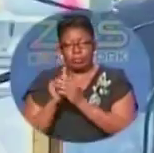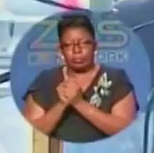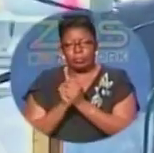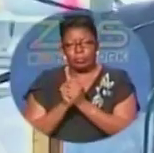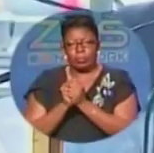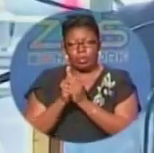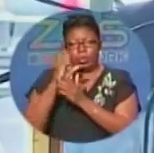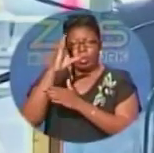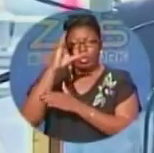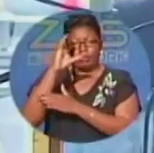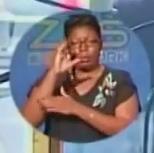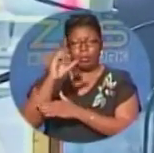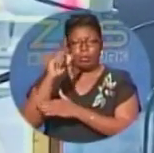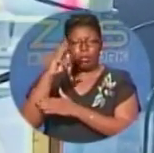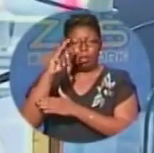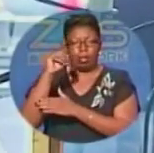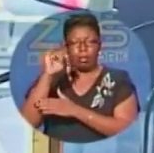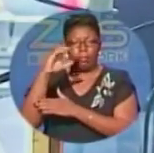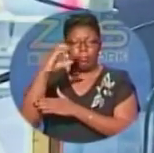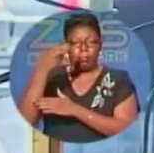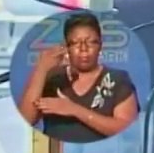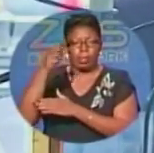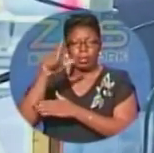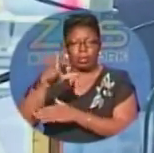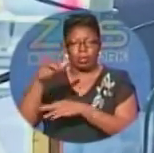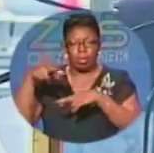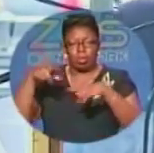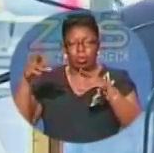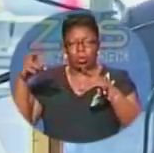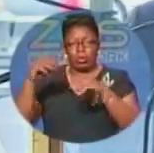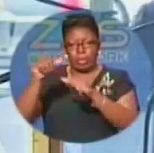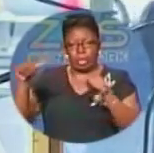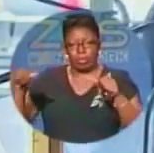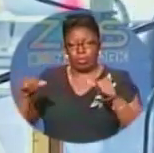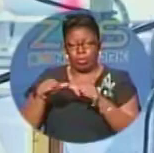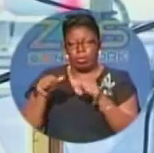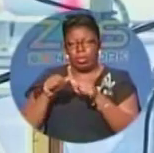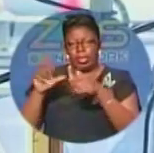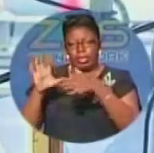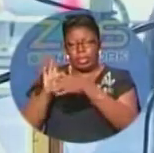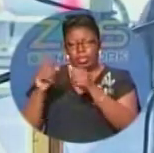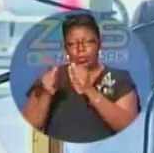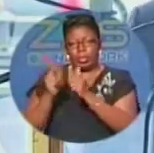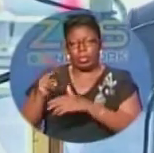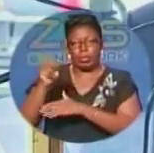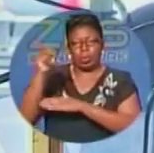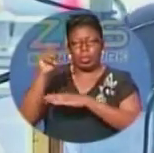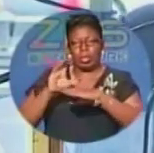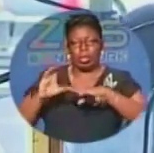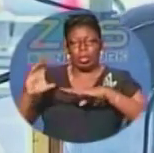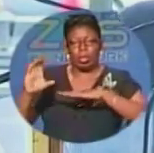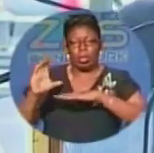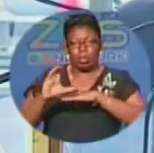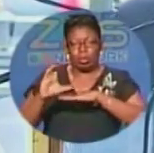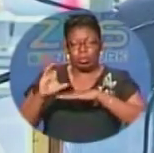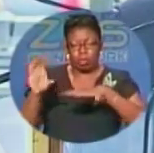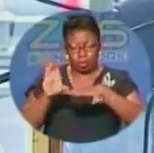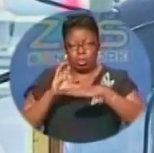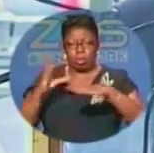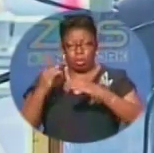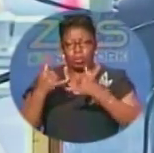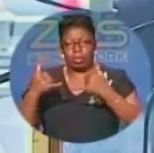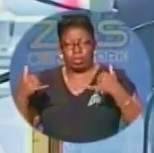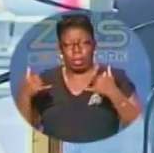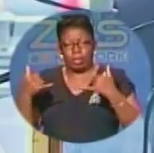Carmichael commercial area is more conveniently connected to the northern coastline by means of the Myla-Butler Highway,